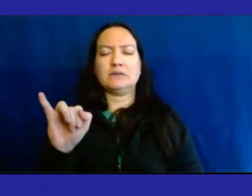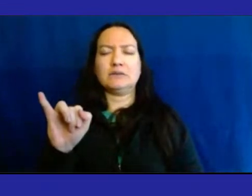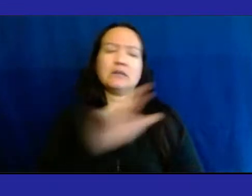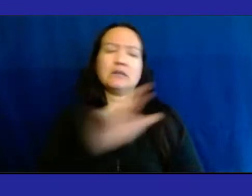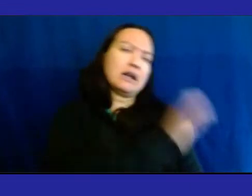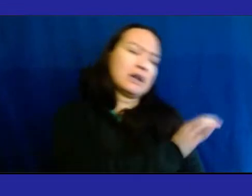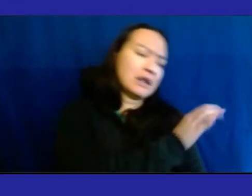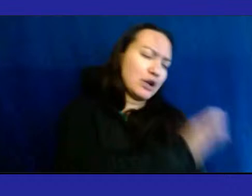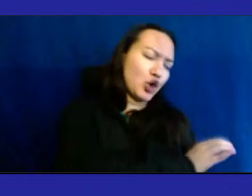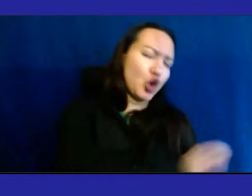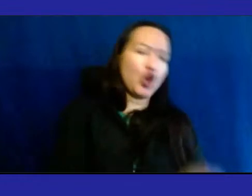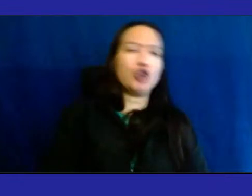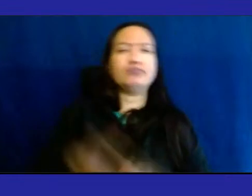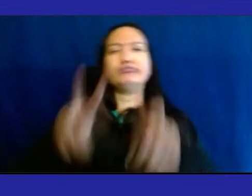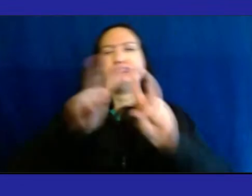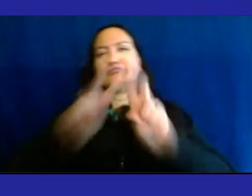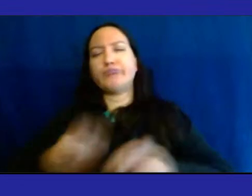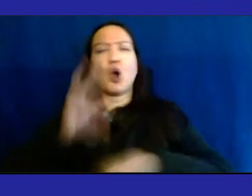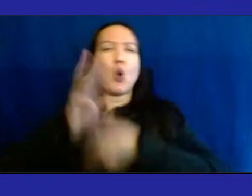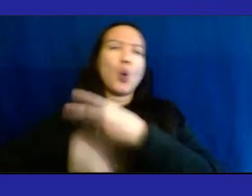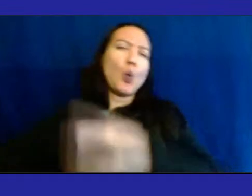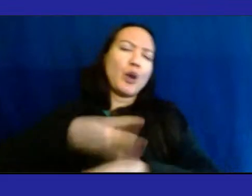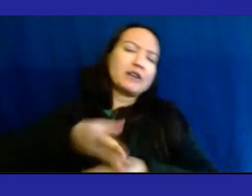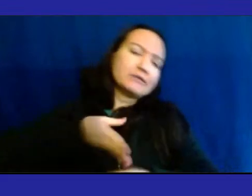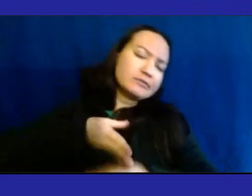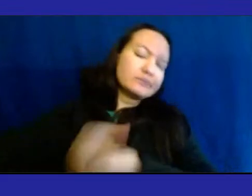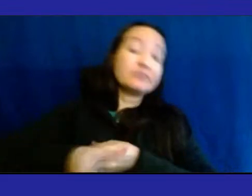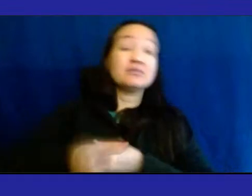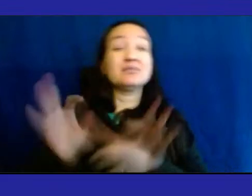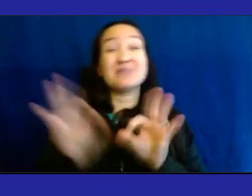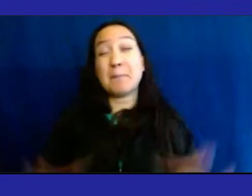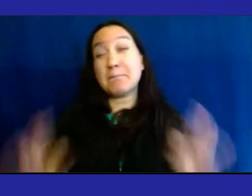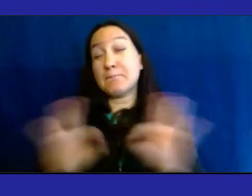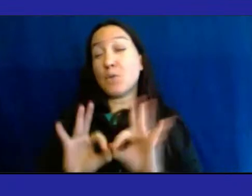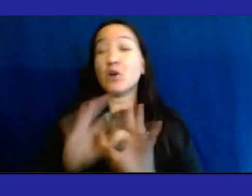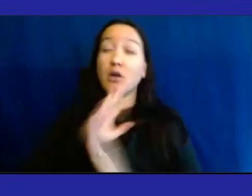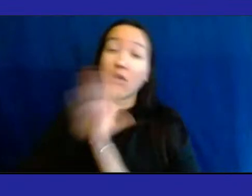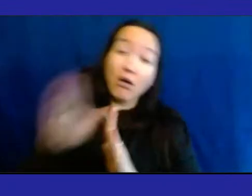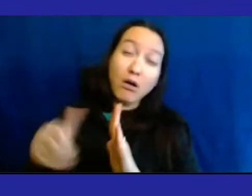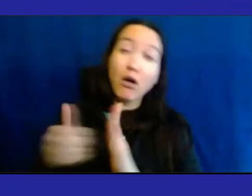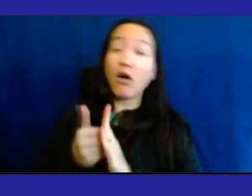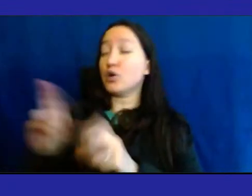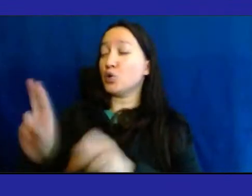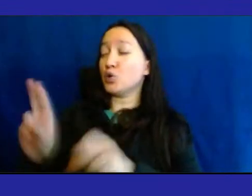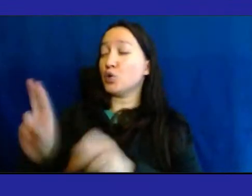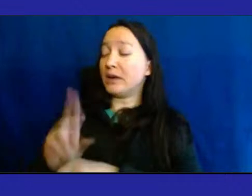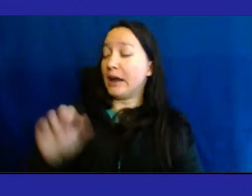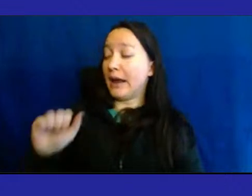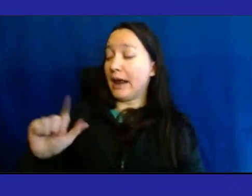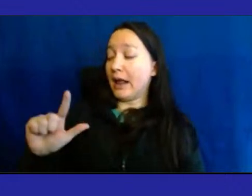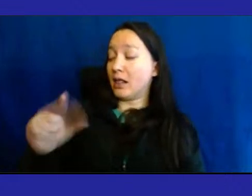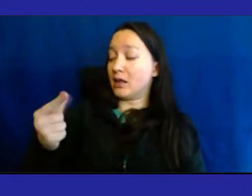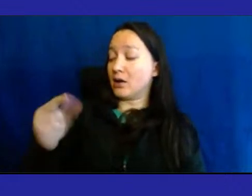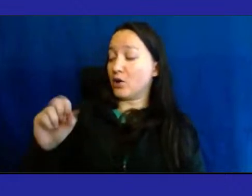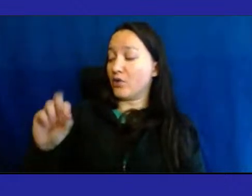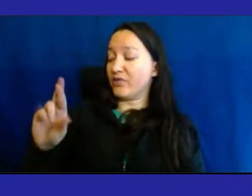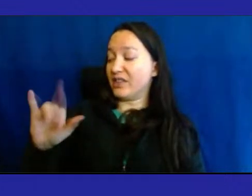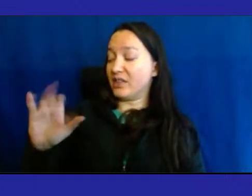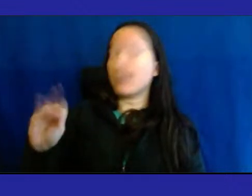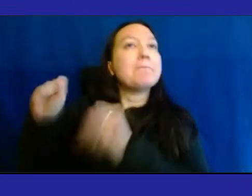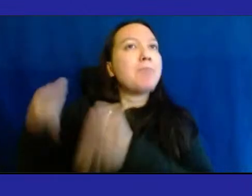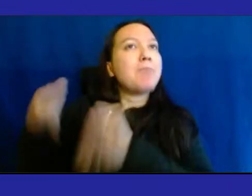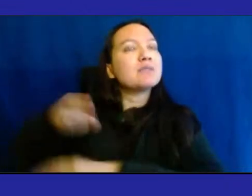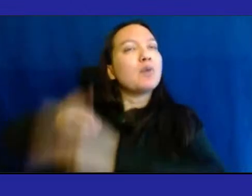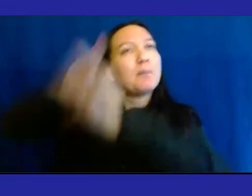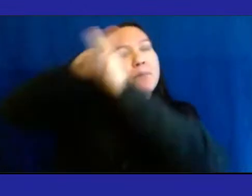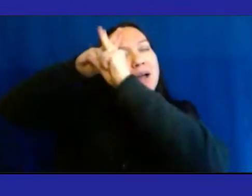algorithm world. So it's important to assess all the algorithms we're using for possible bias and not just those that include a